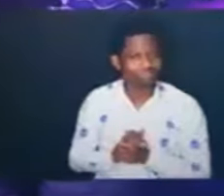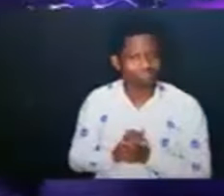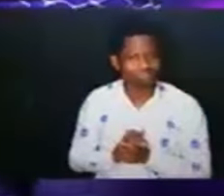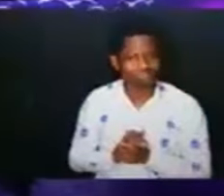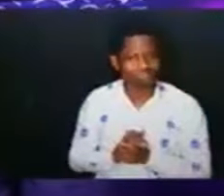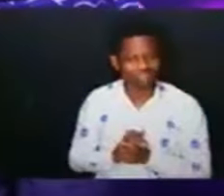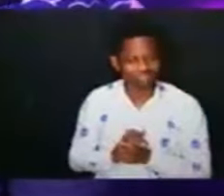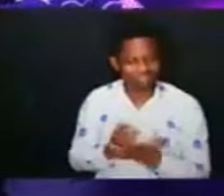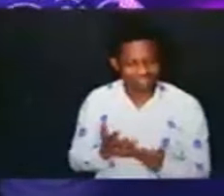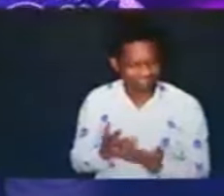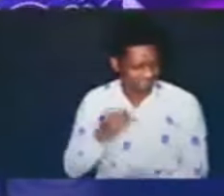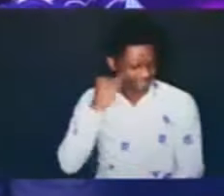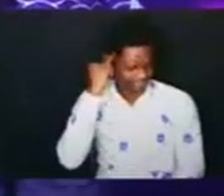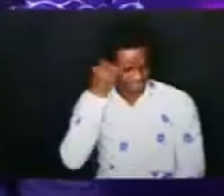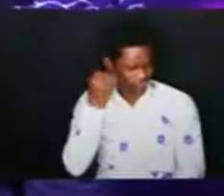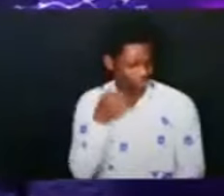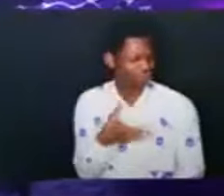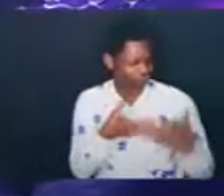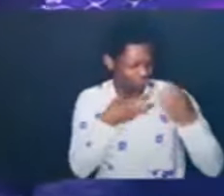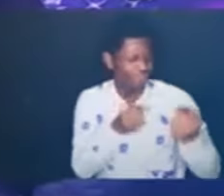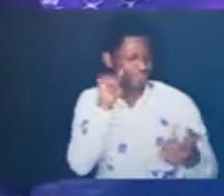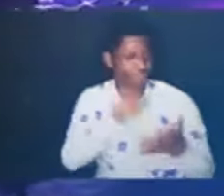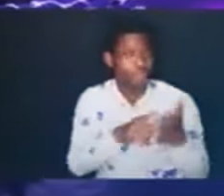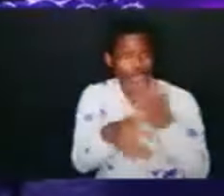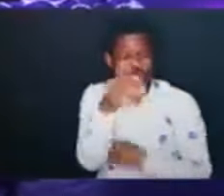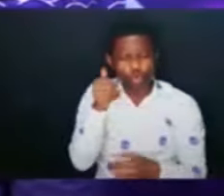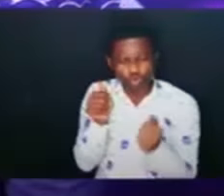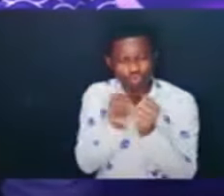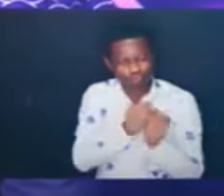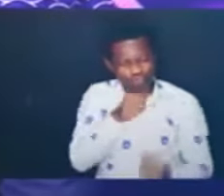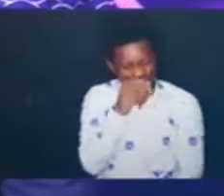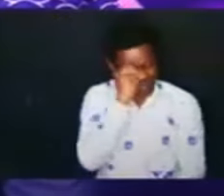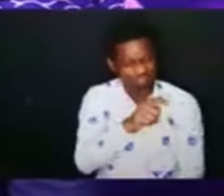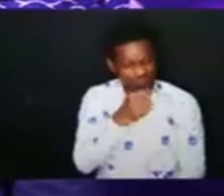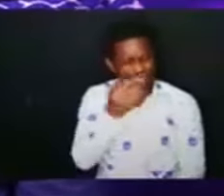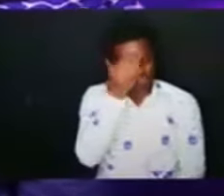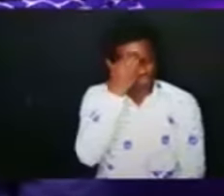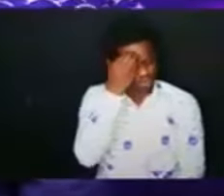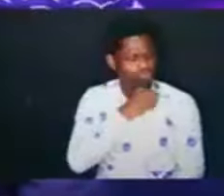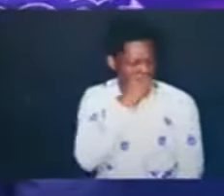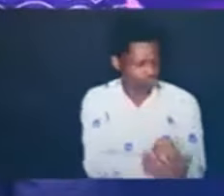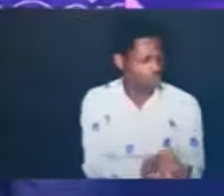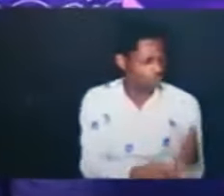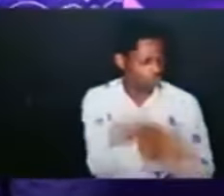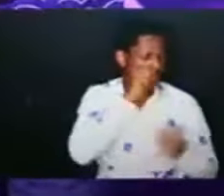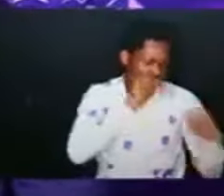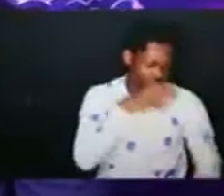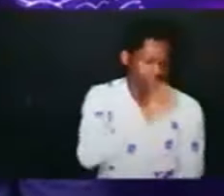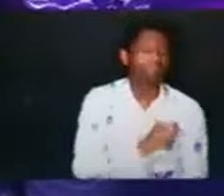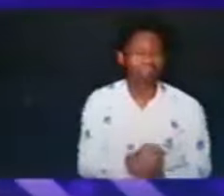you. Nah, that is Jacob, man. Jacob na oka say o se wagya nsira eye kesiye bro daada mepom nsira